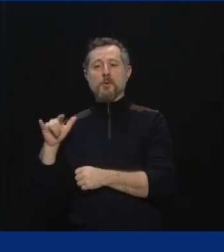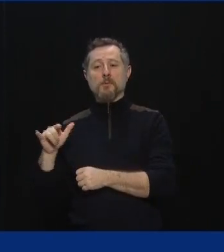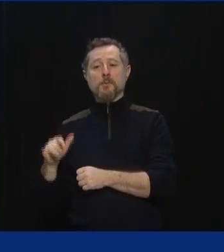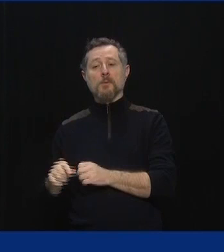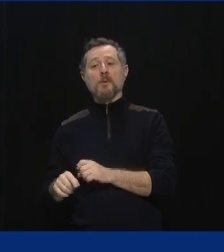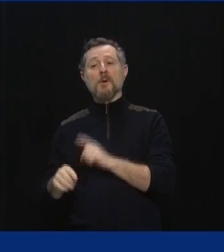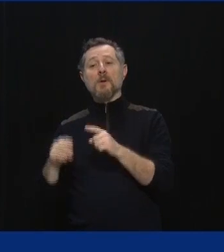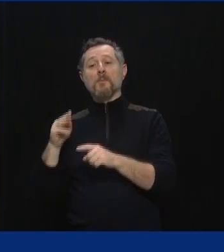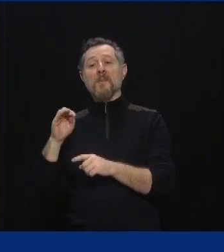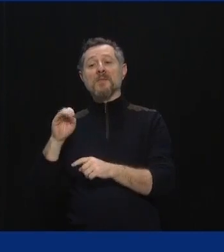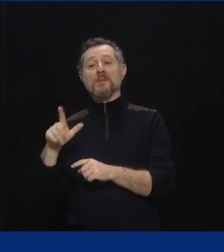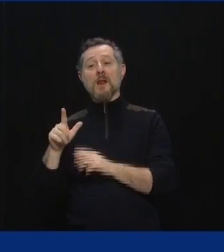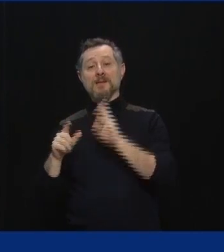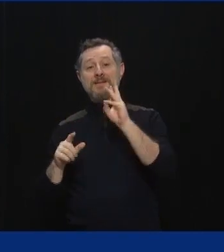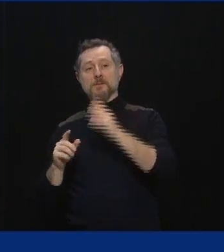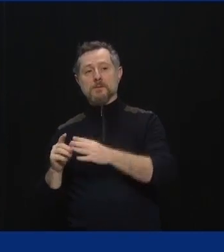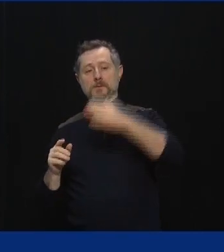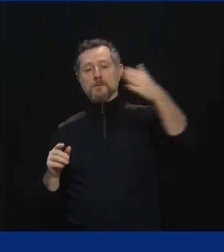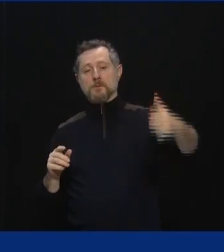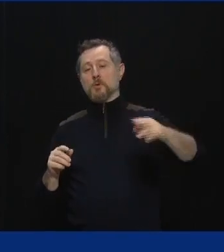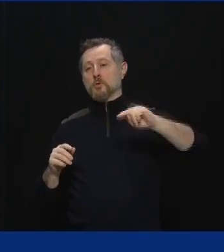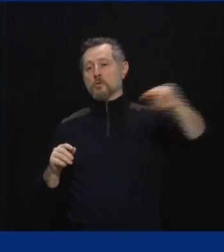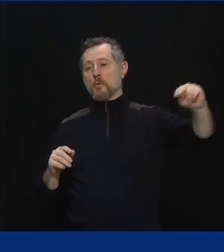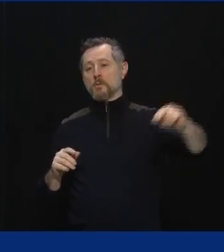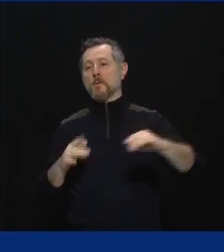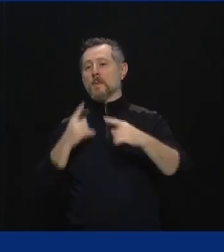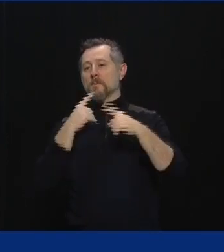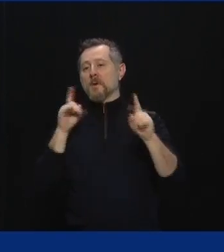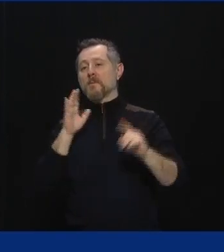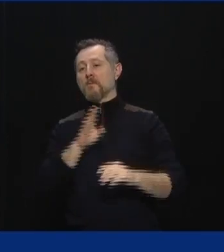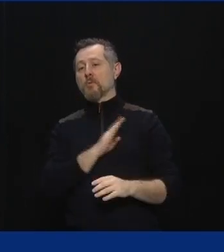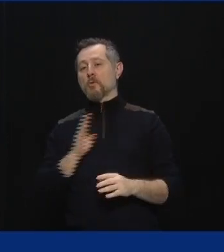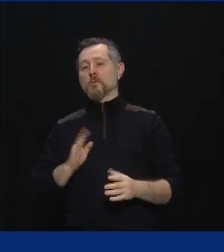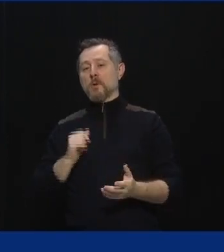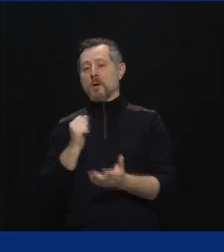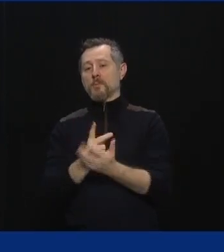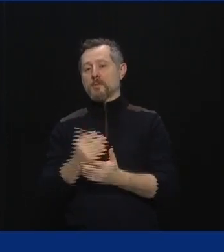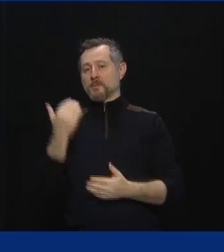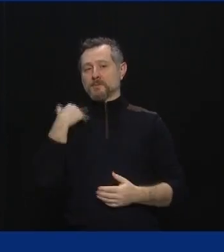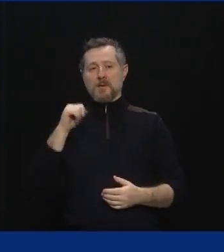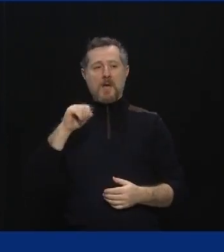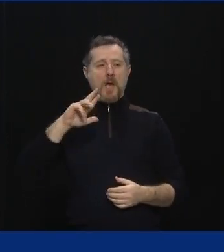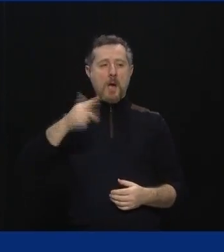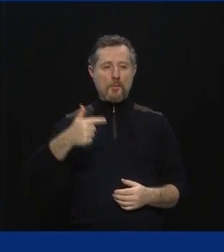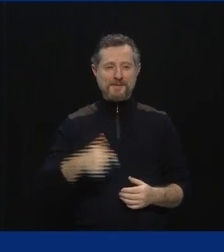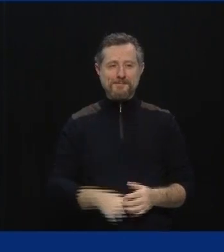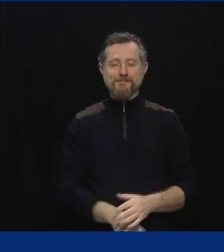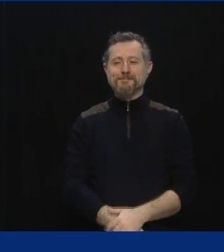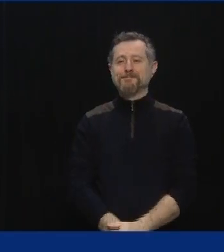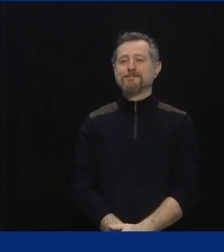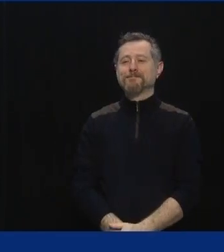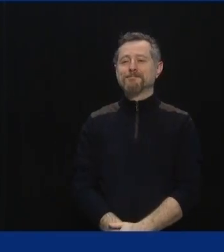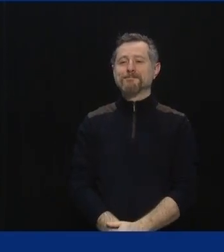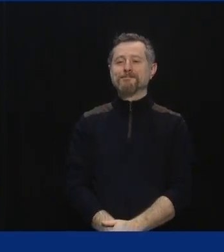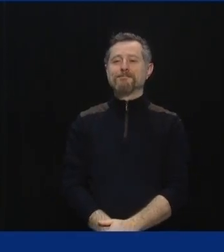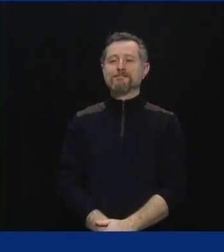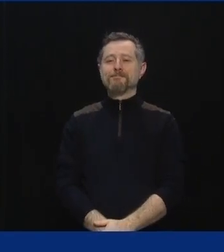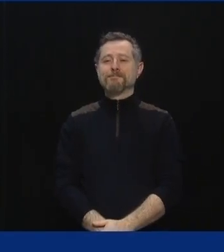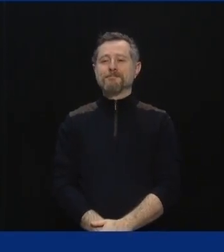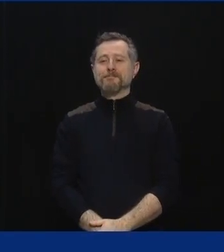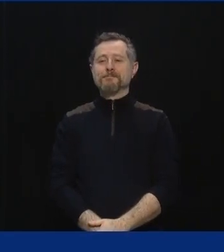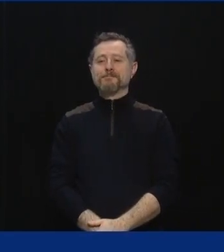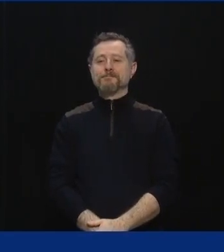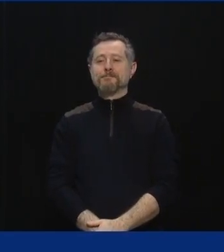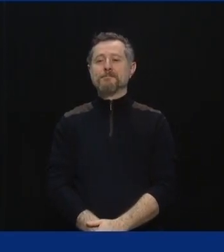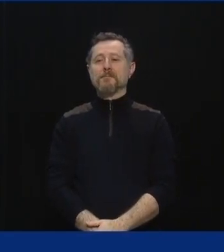on the north that we announced and that the board approved in August. It will have a magnificent arrivals